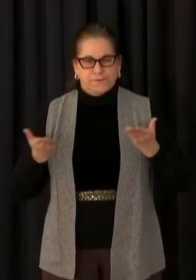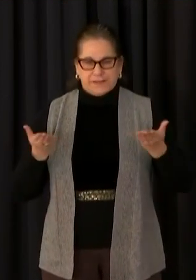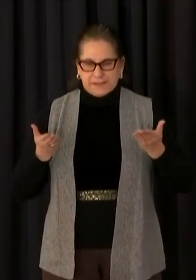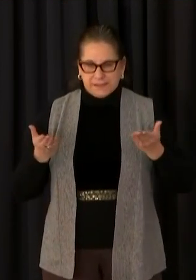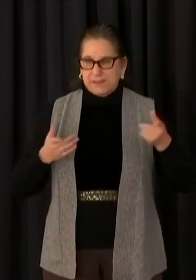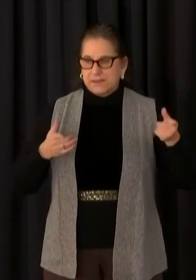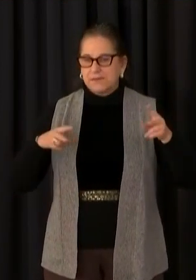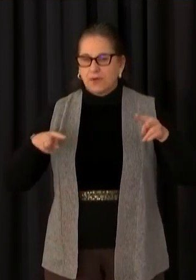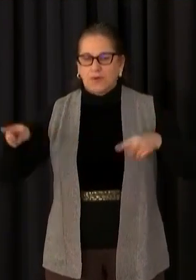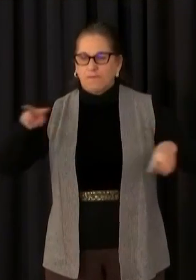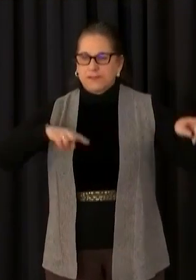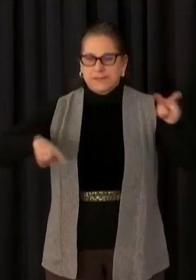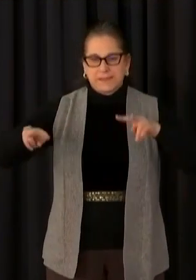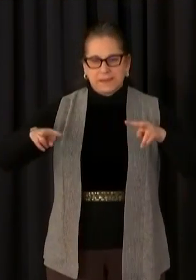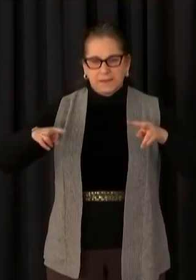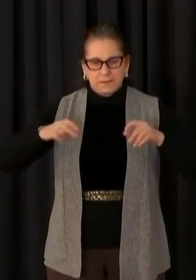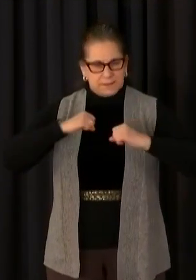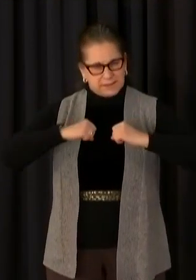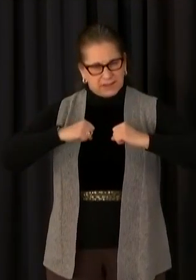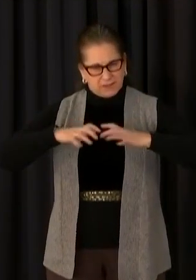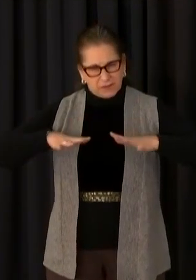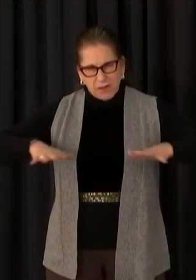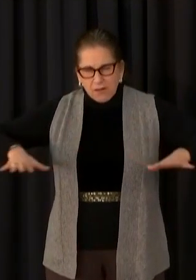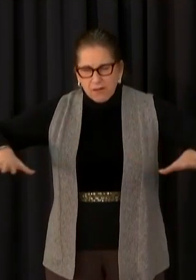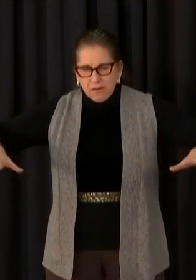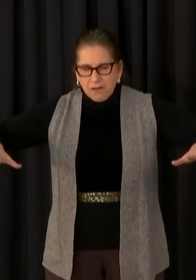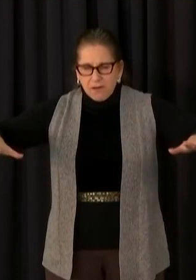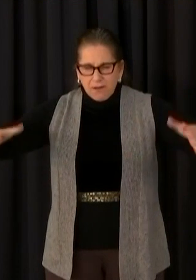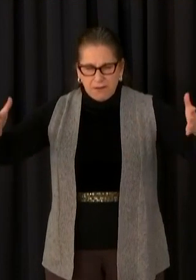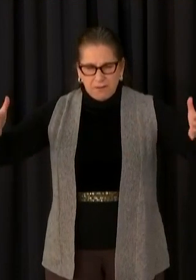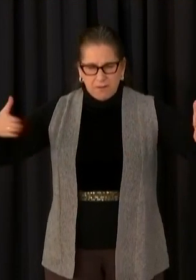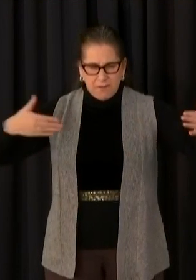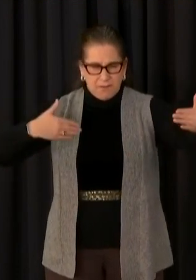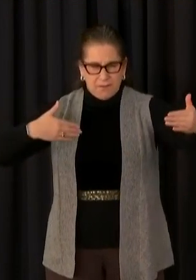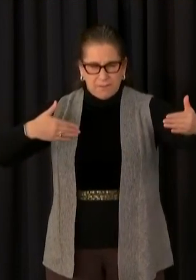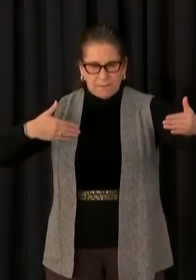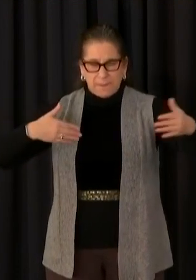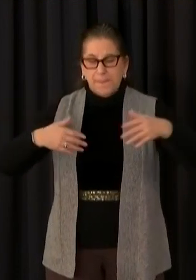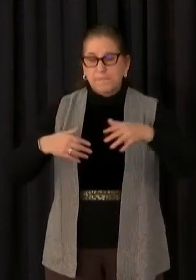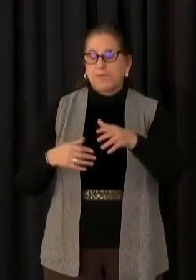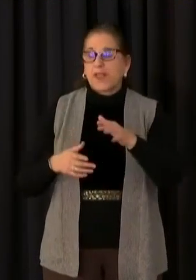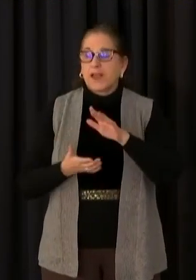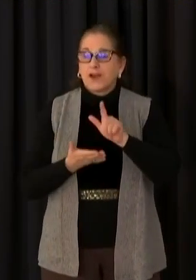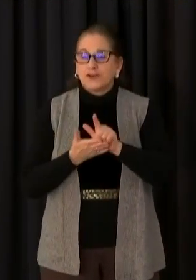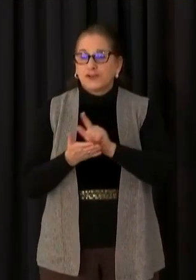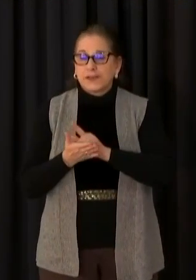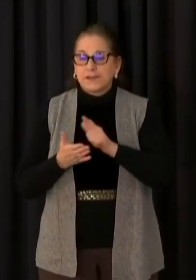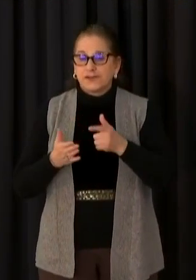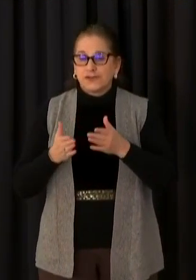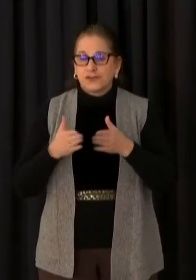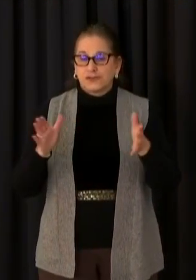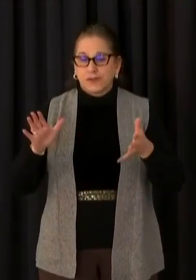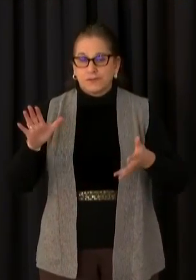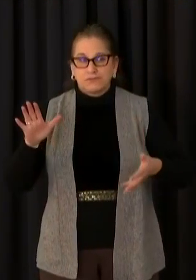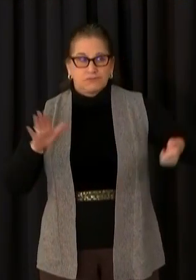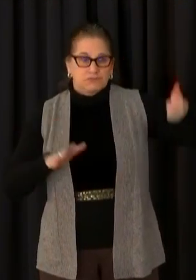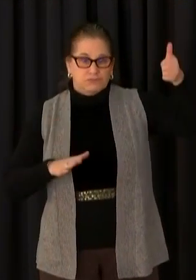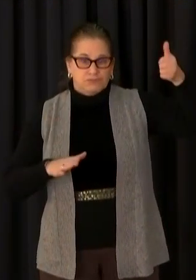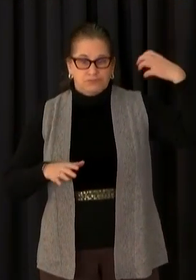you also recall that I asked the Acting Attorney General to direct the FBI to provide an intelligence and threat briefing on a